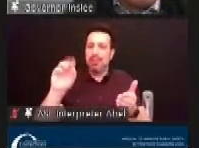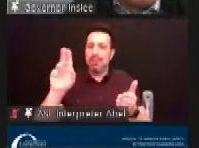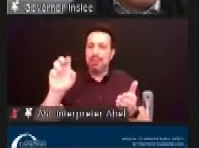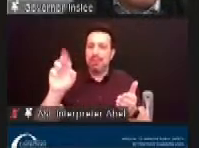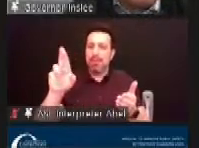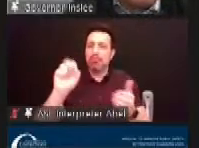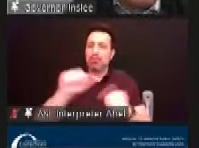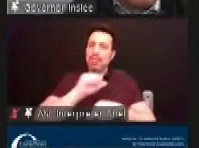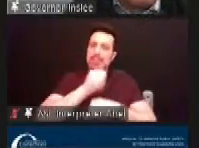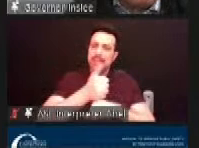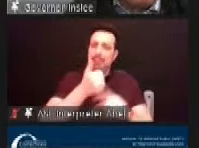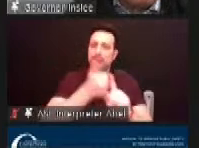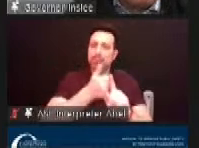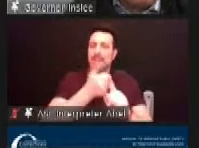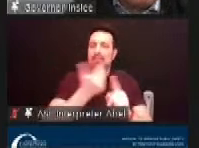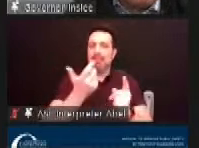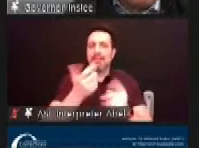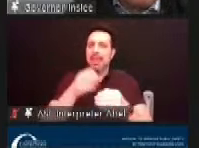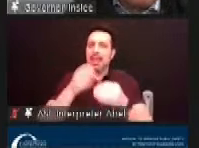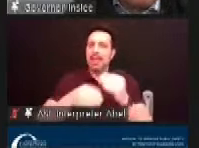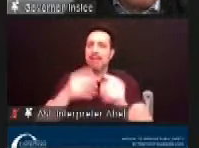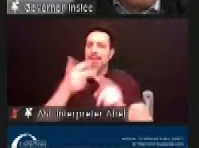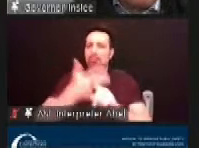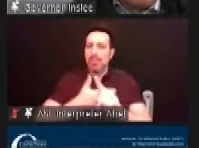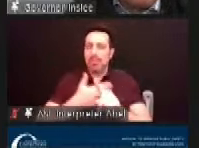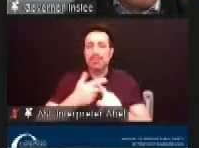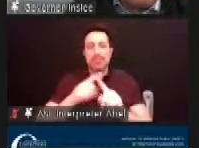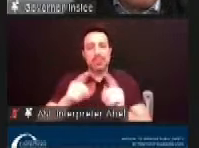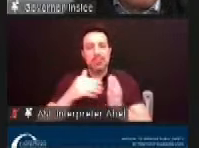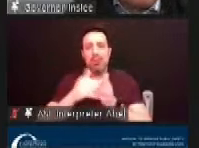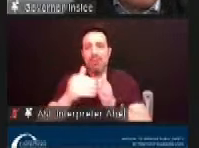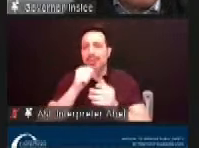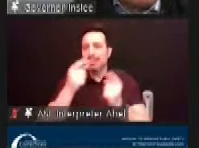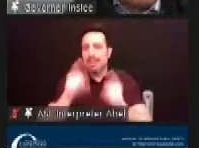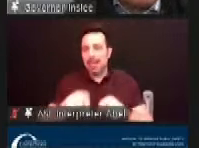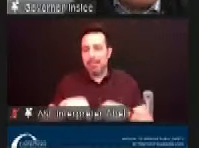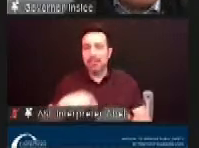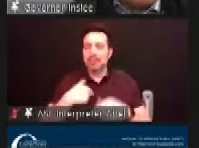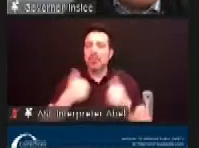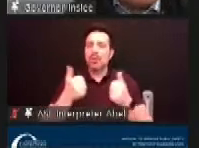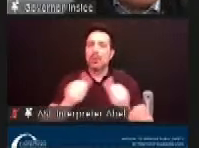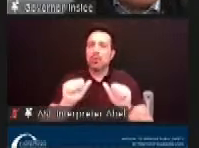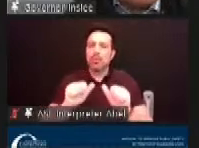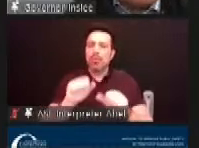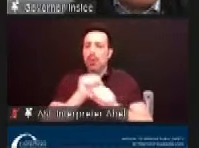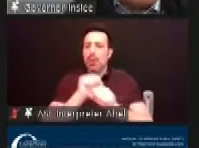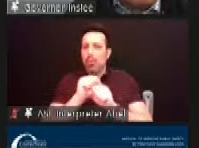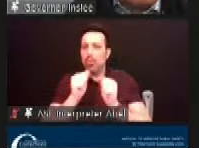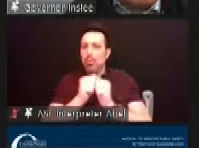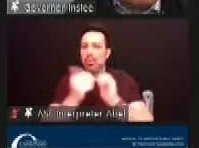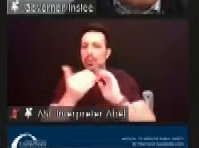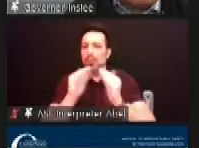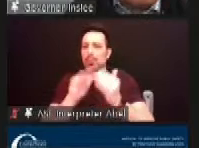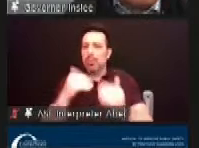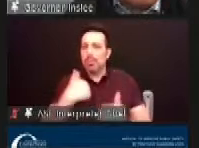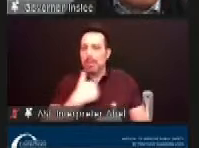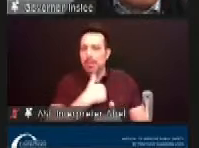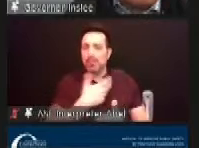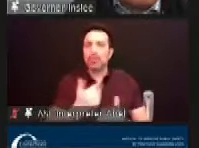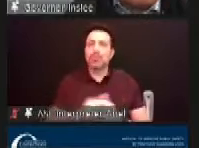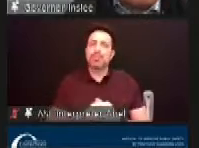their own resources at the end of 3 months, but often that doesn't happen. So we try to work with community members